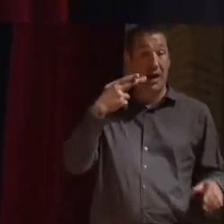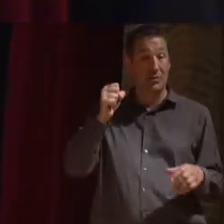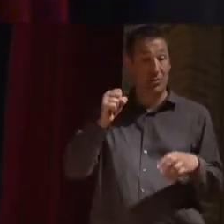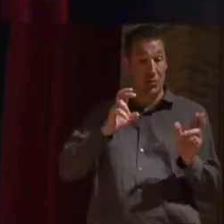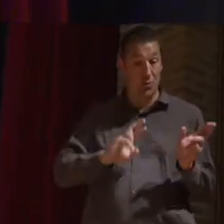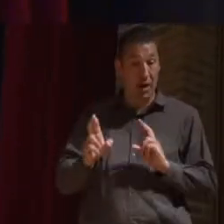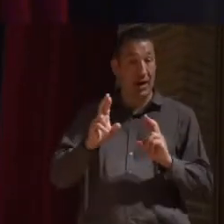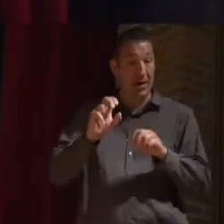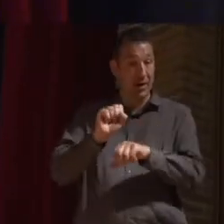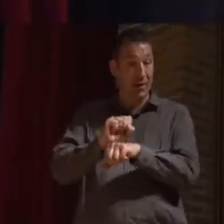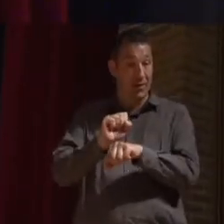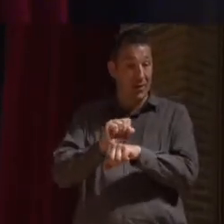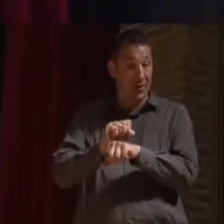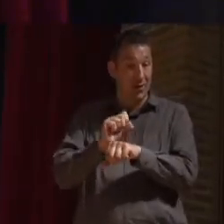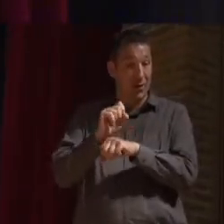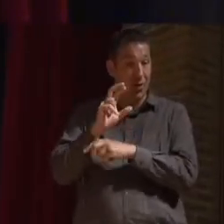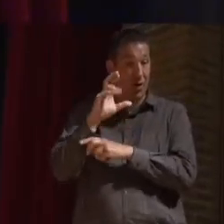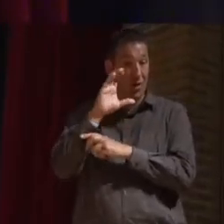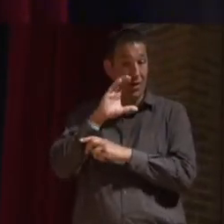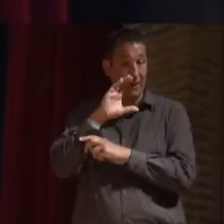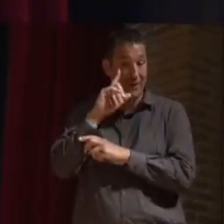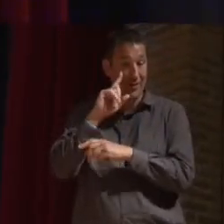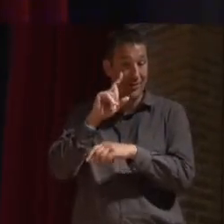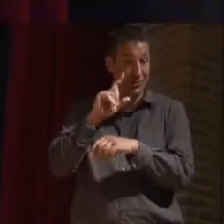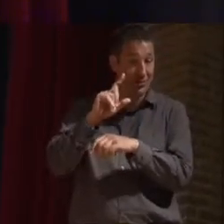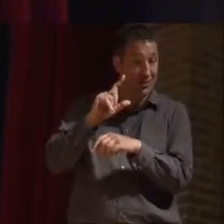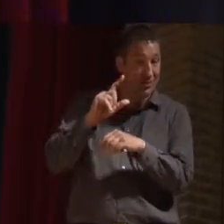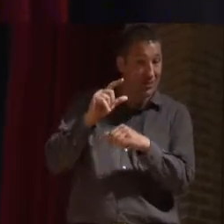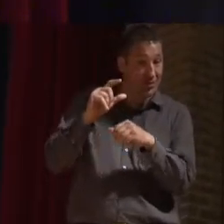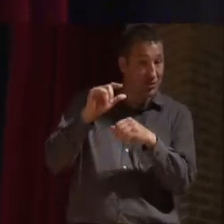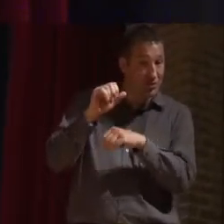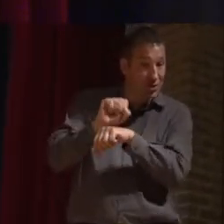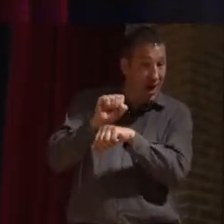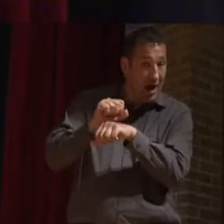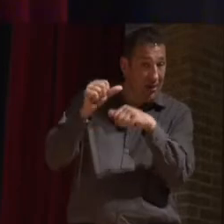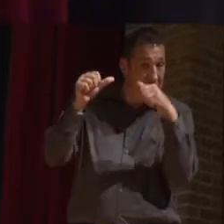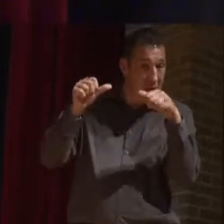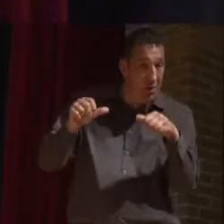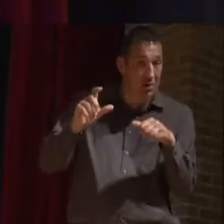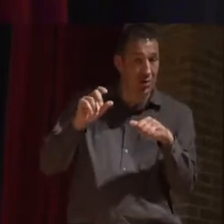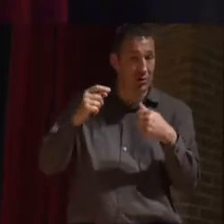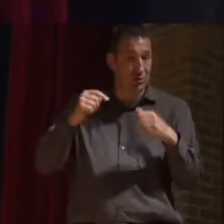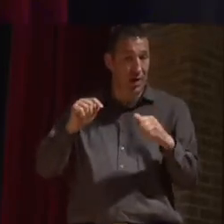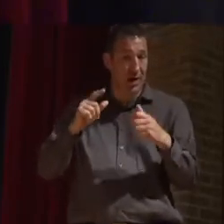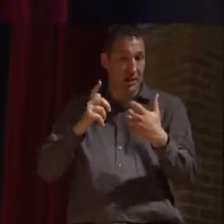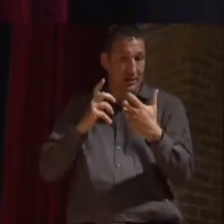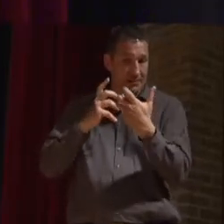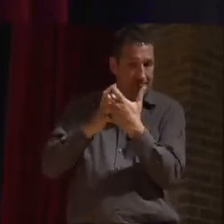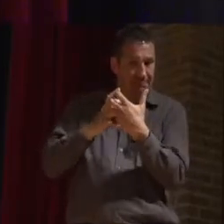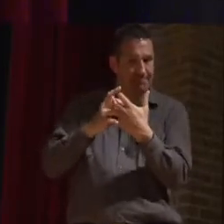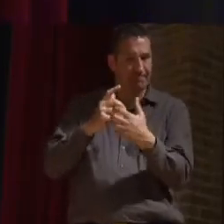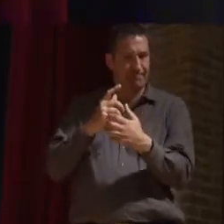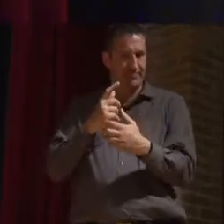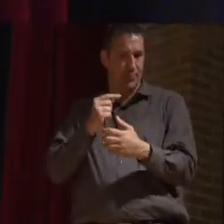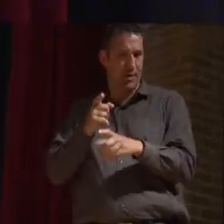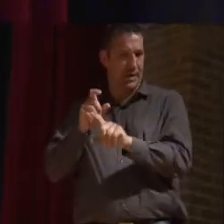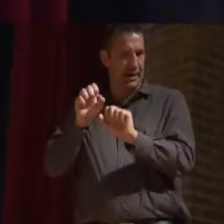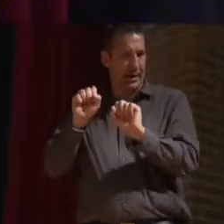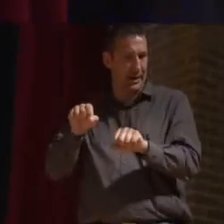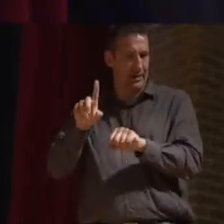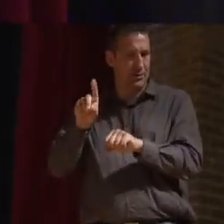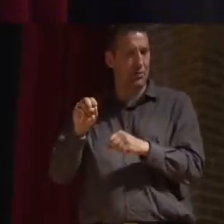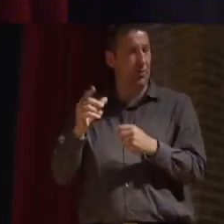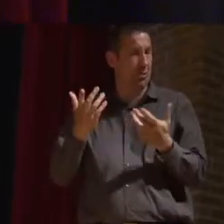into the job world, that are just looking at postings, job postings, and trying to match people up with what they think they can do? That's a